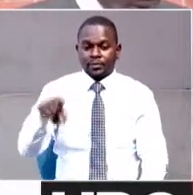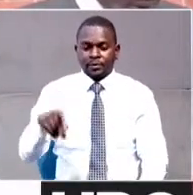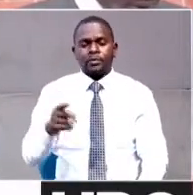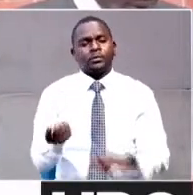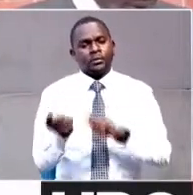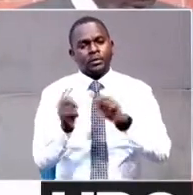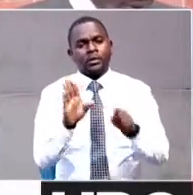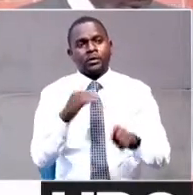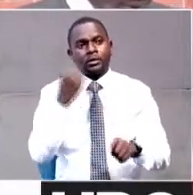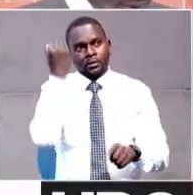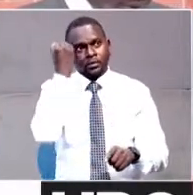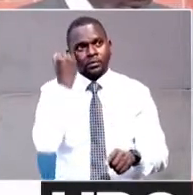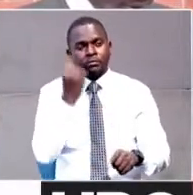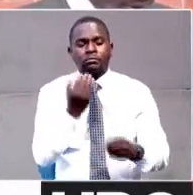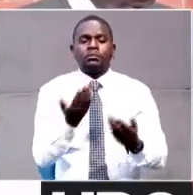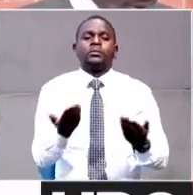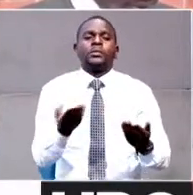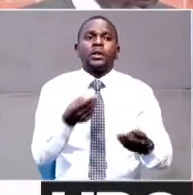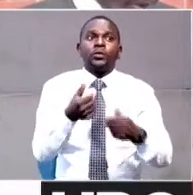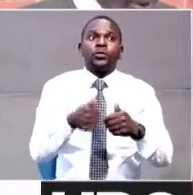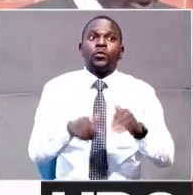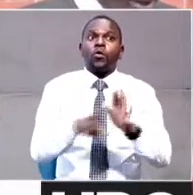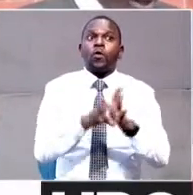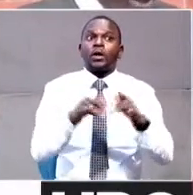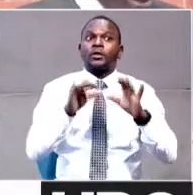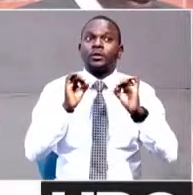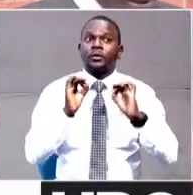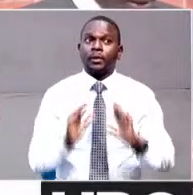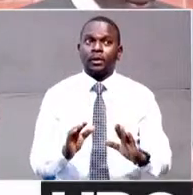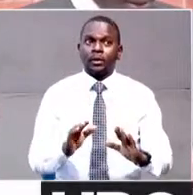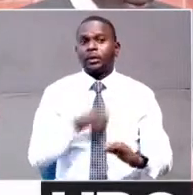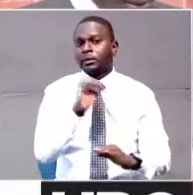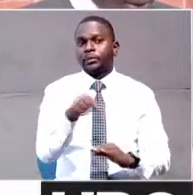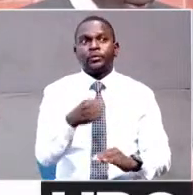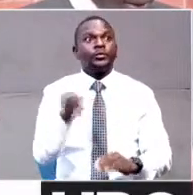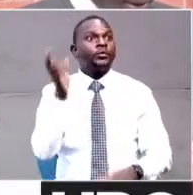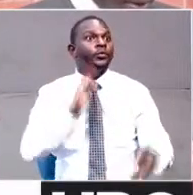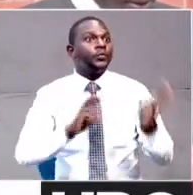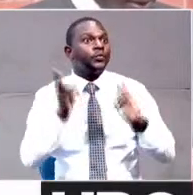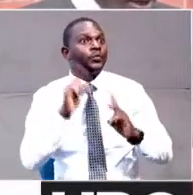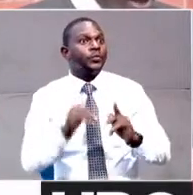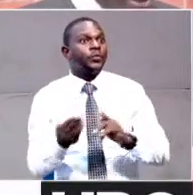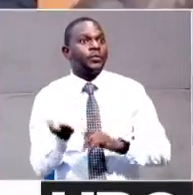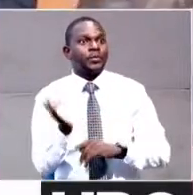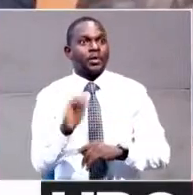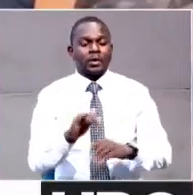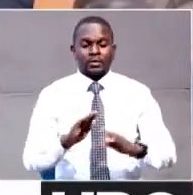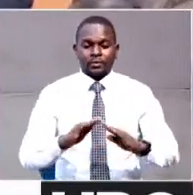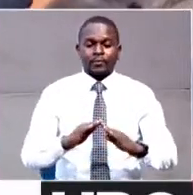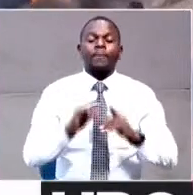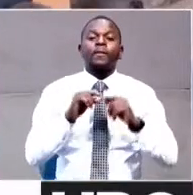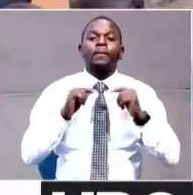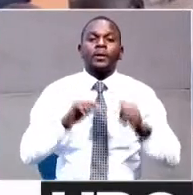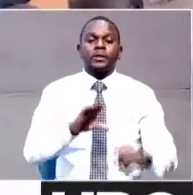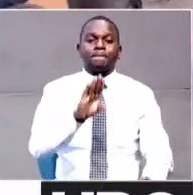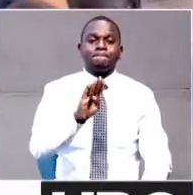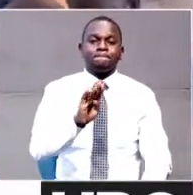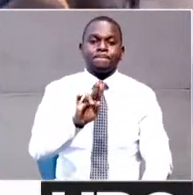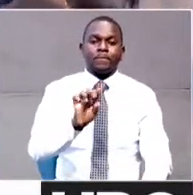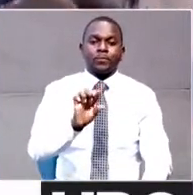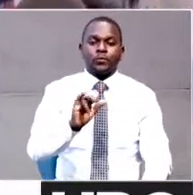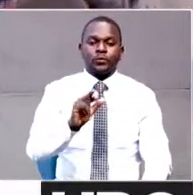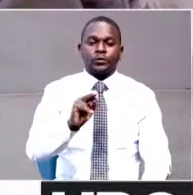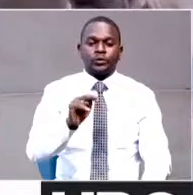has taken over, which is of course illegal. You cannot say you cannot hear me, then you come and take over. Pastor Aloysius Bujingo and